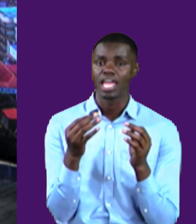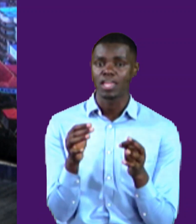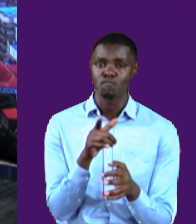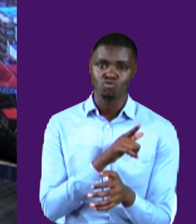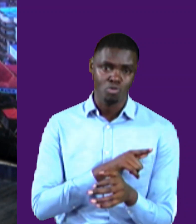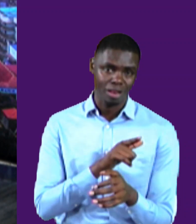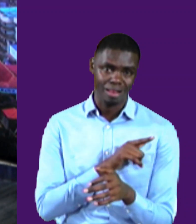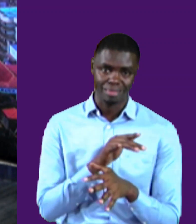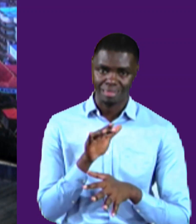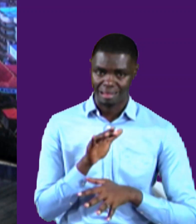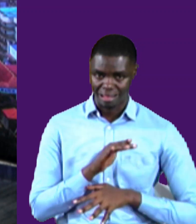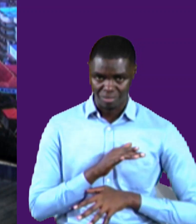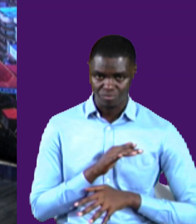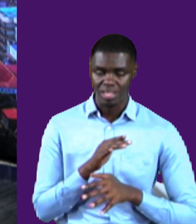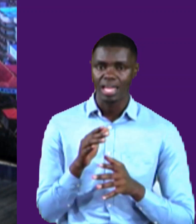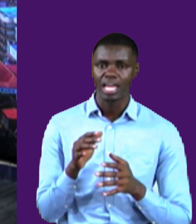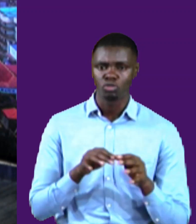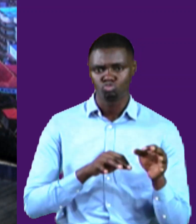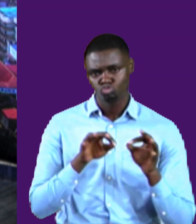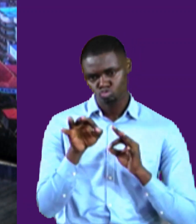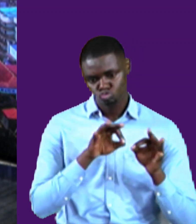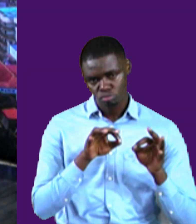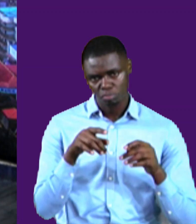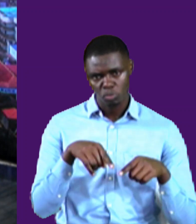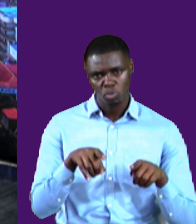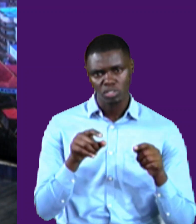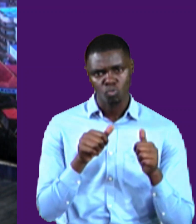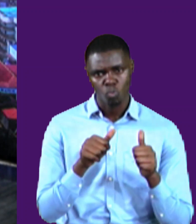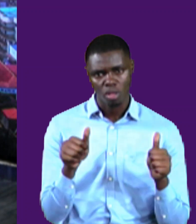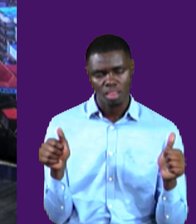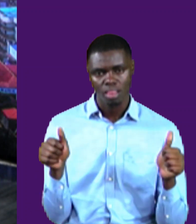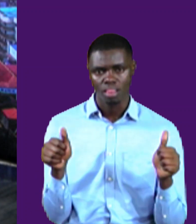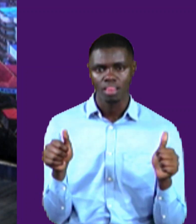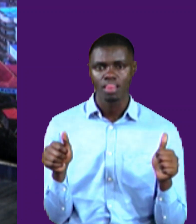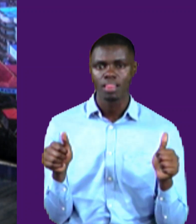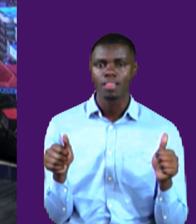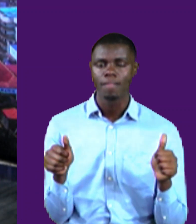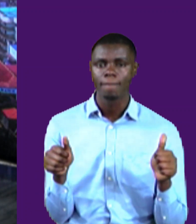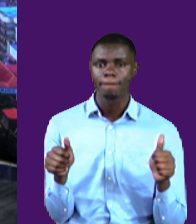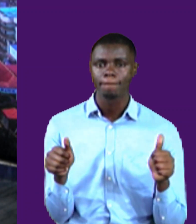lucky enough and you explain yourself very well, of course,